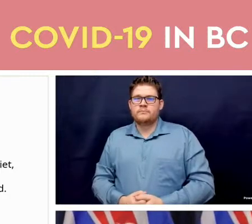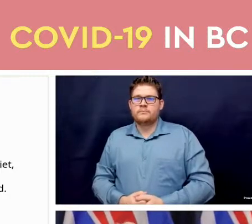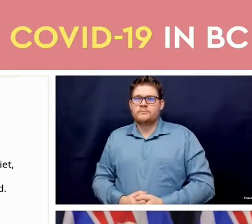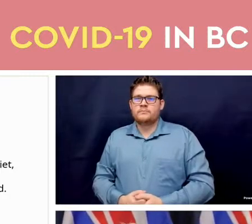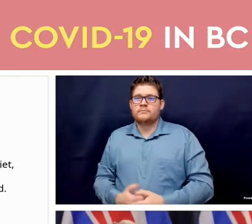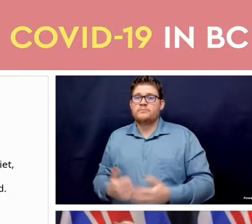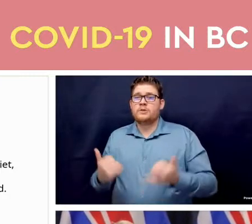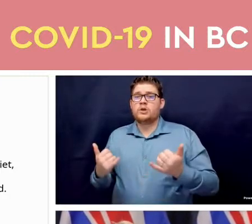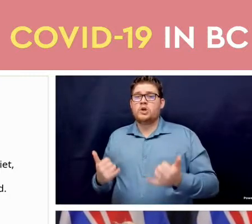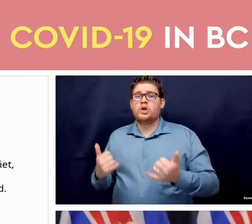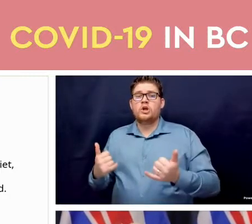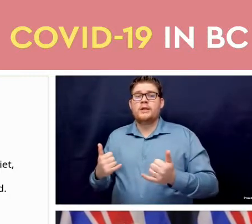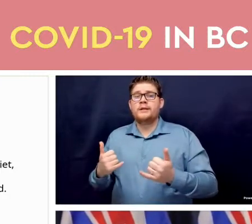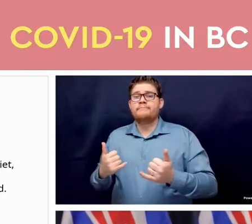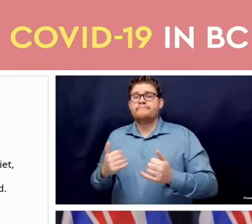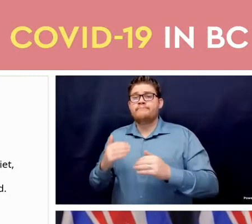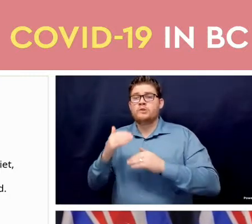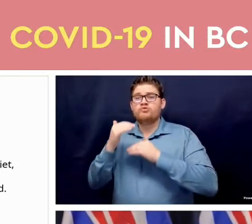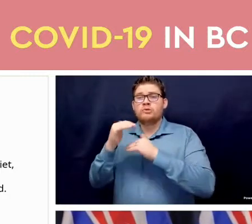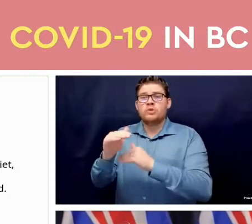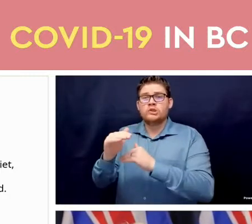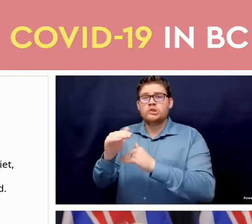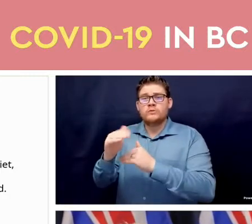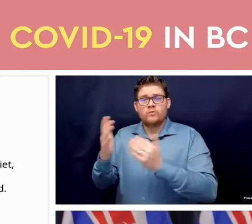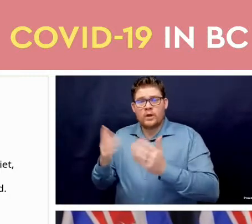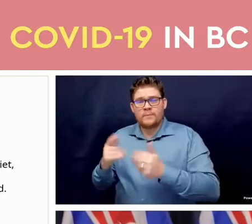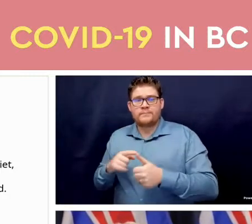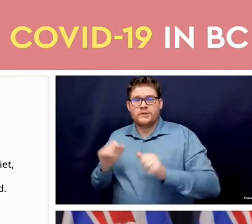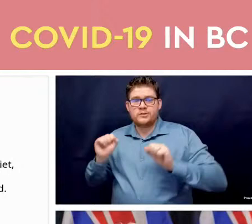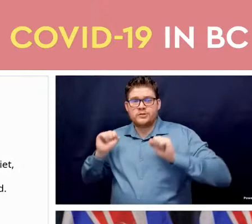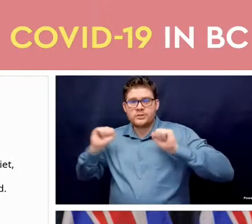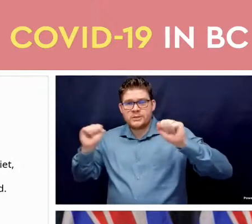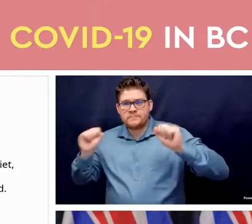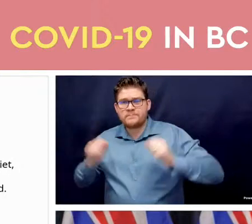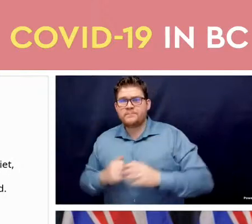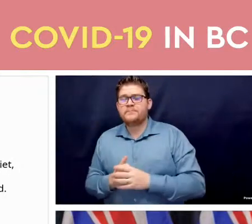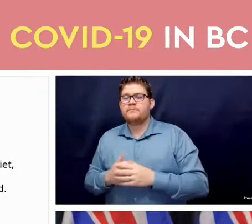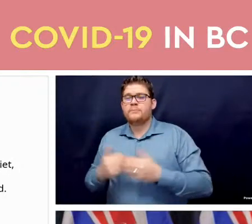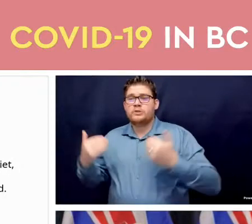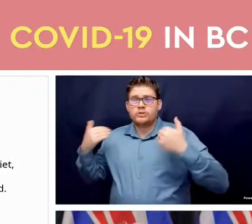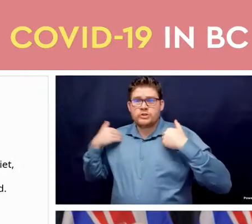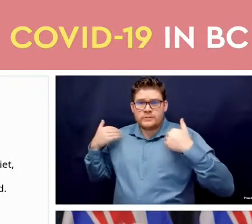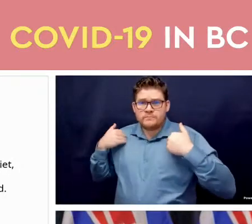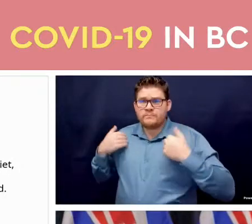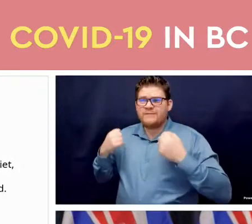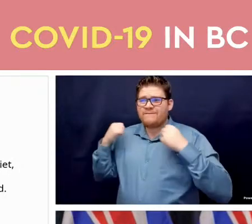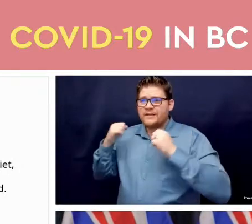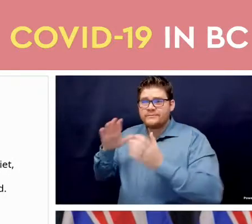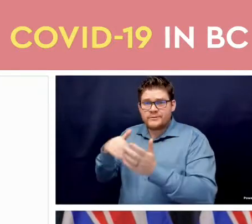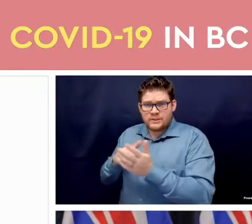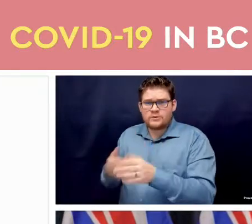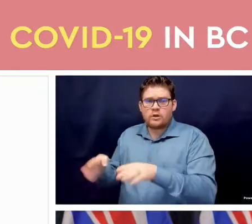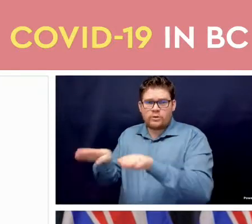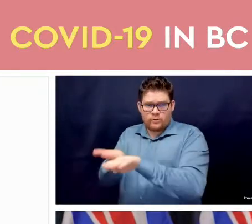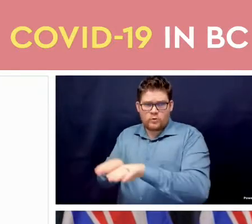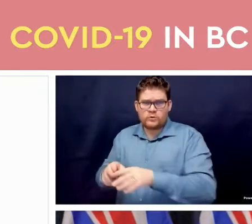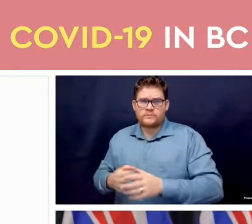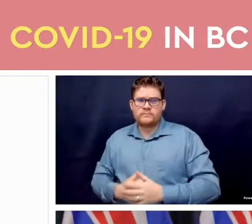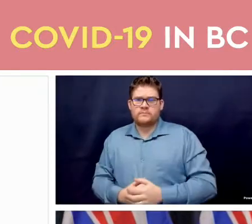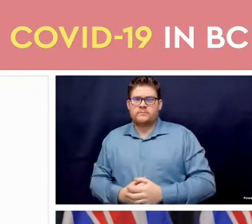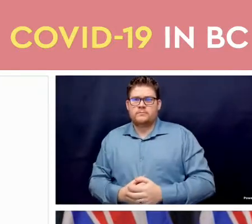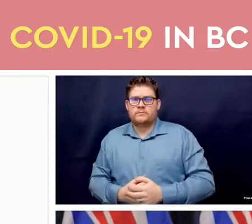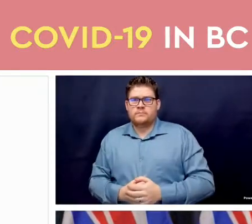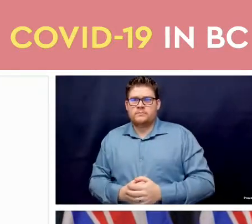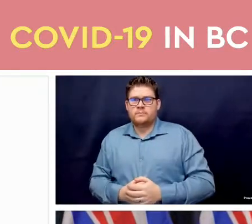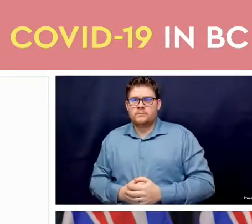to understand in real time from multiple sources what's going on and what we need to do. We also need to adjust our measures, and